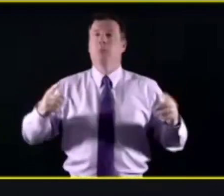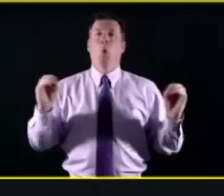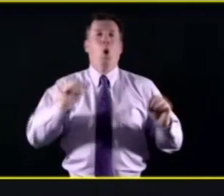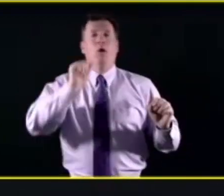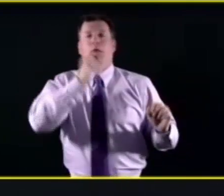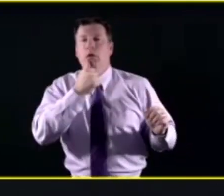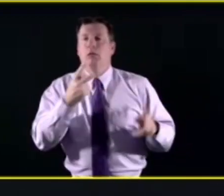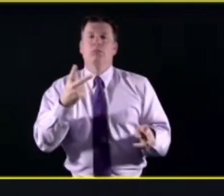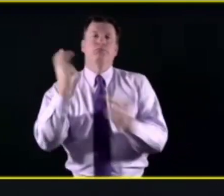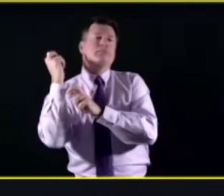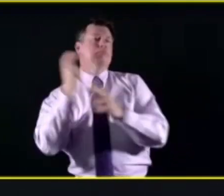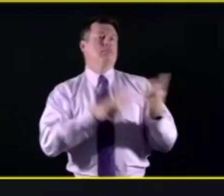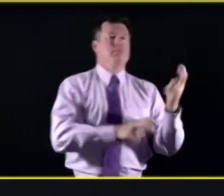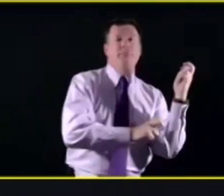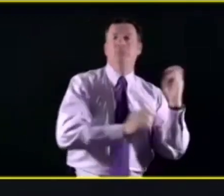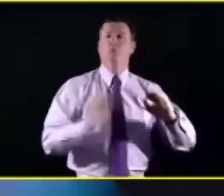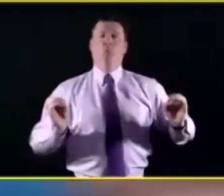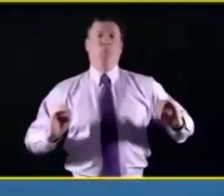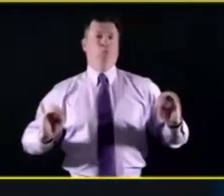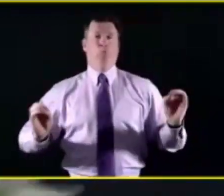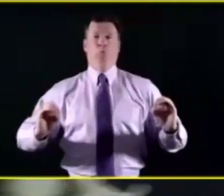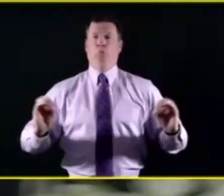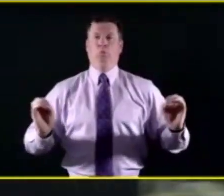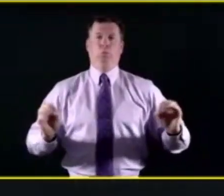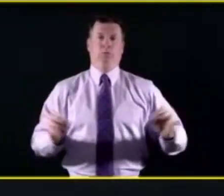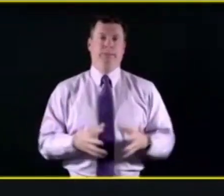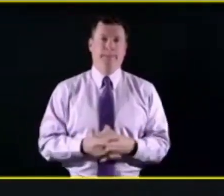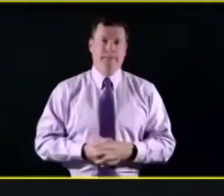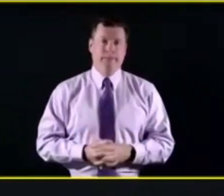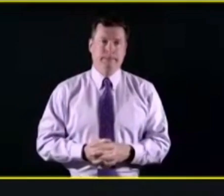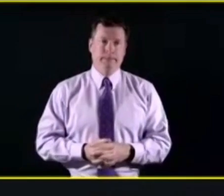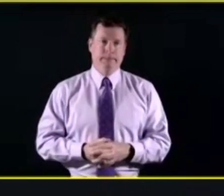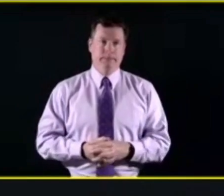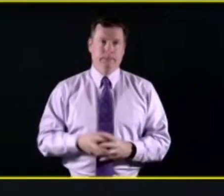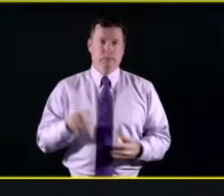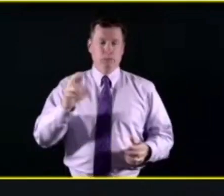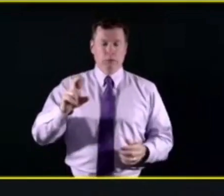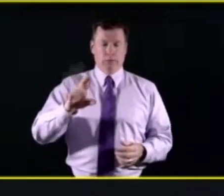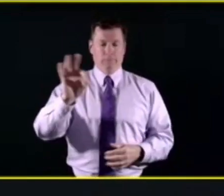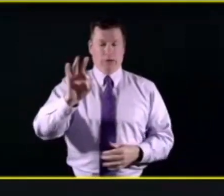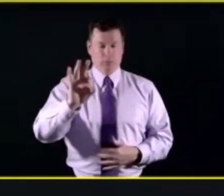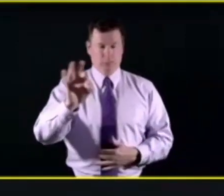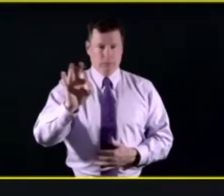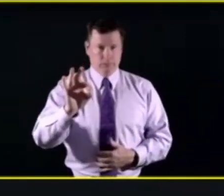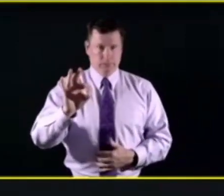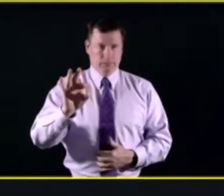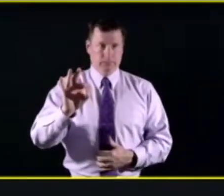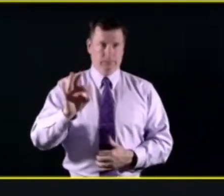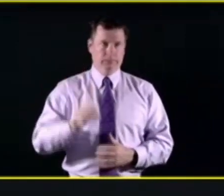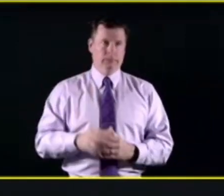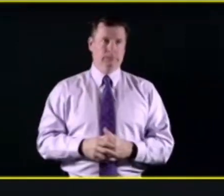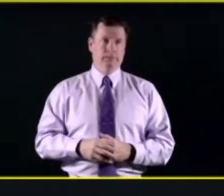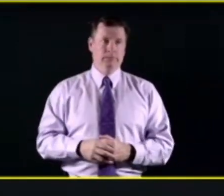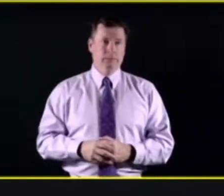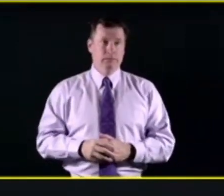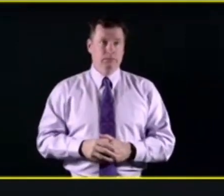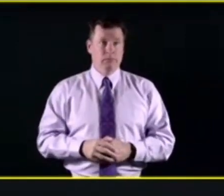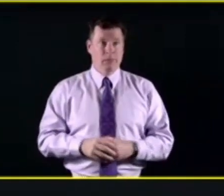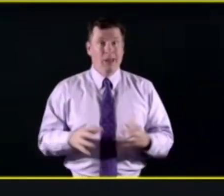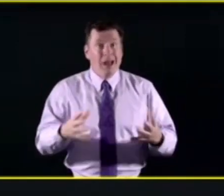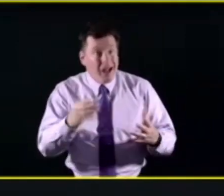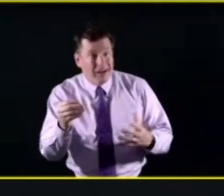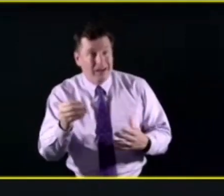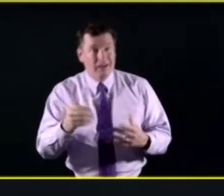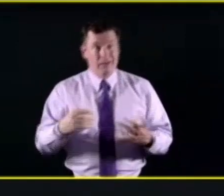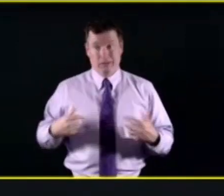effects. And I would just add to that we're gaining more experience quite rapidly. You may have heard about